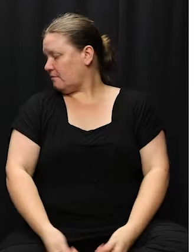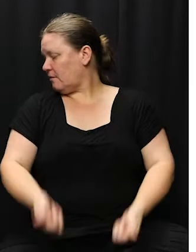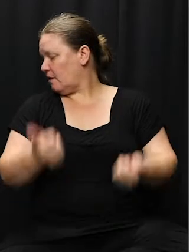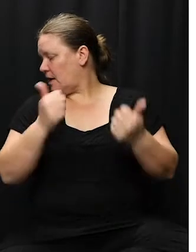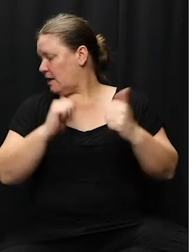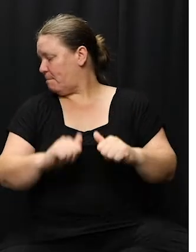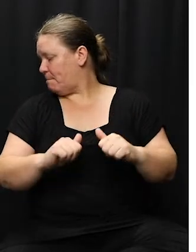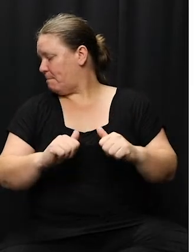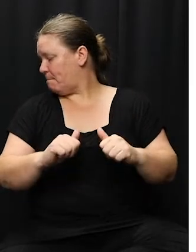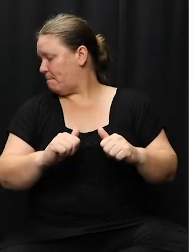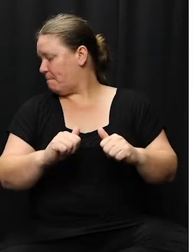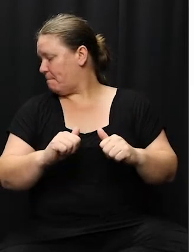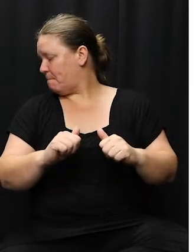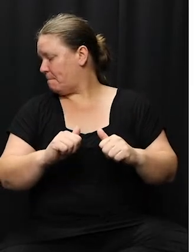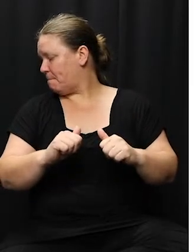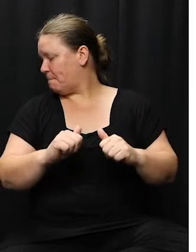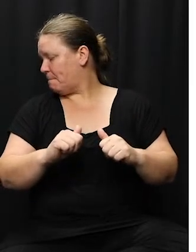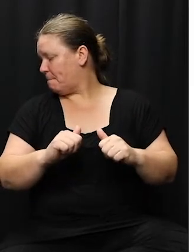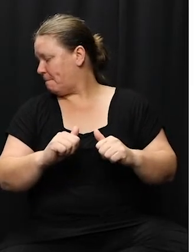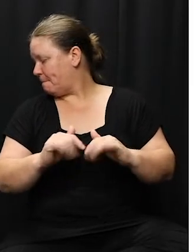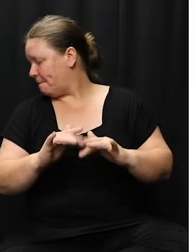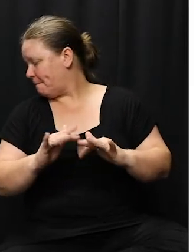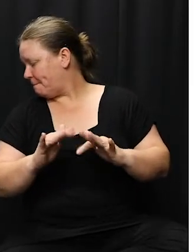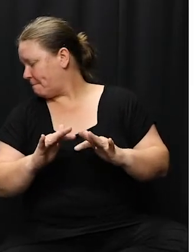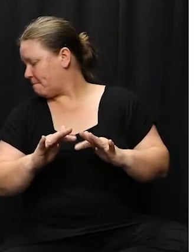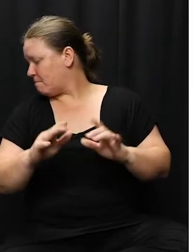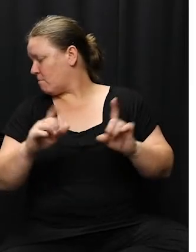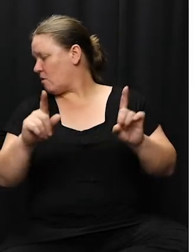is so we can then say, if they're not up to there.